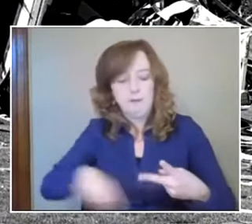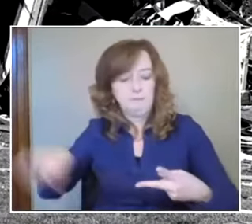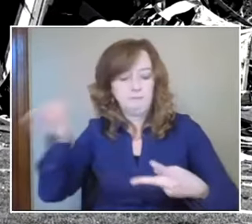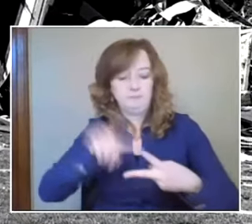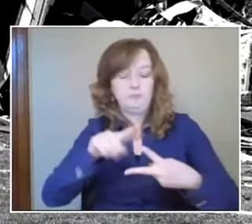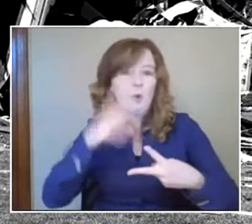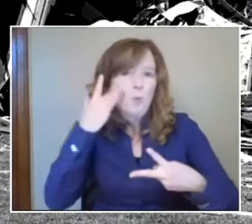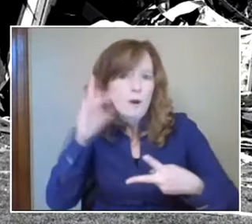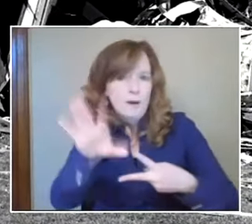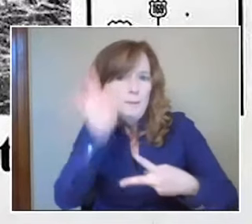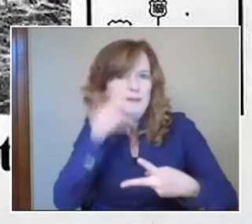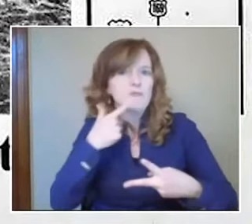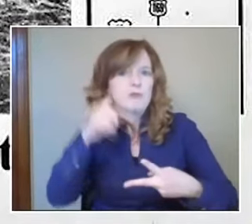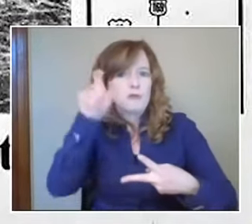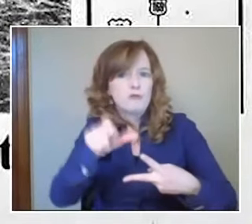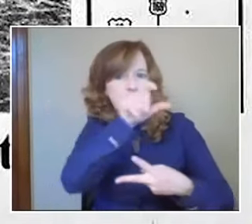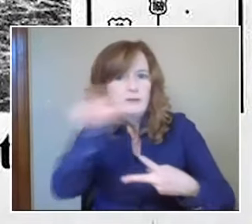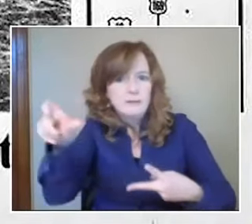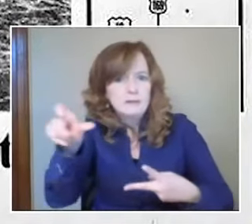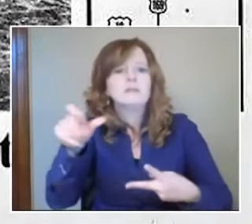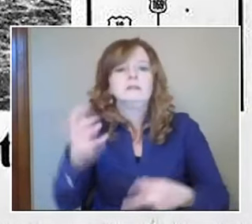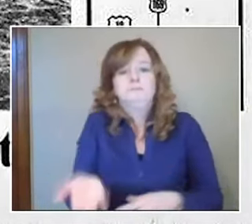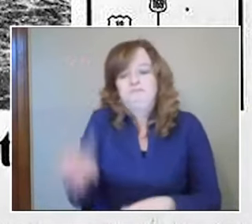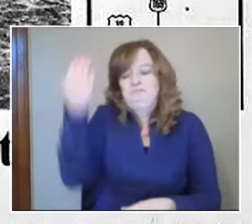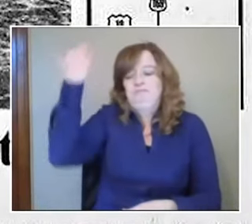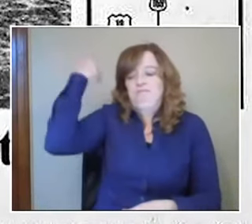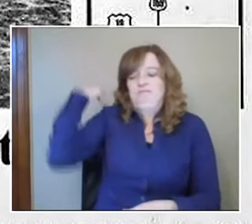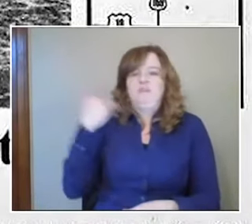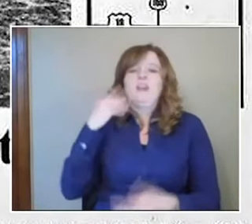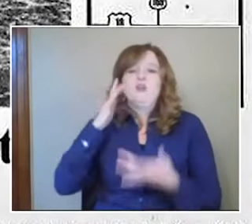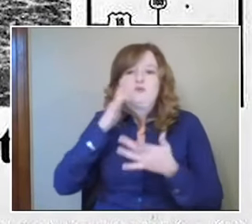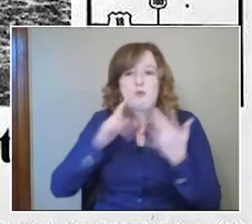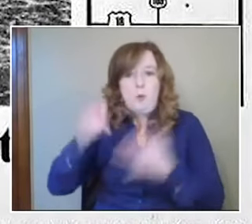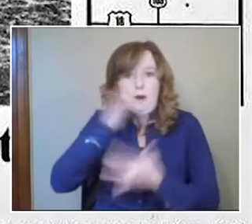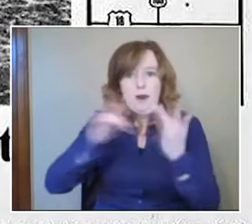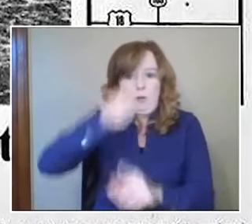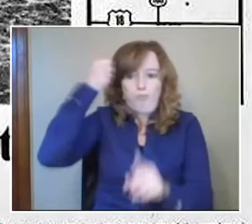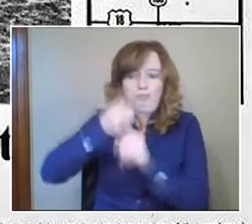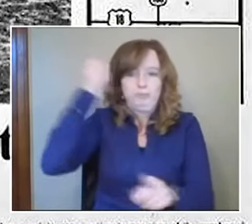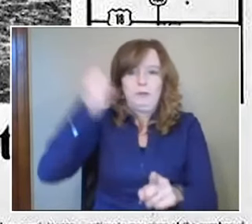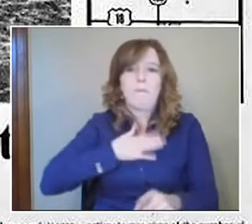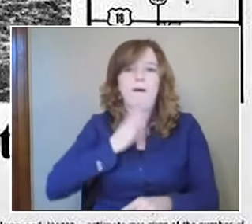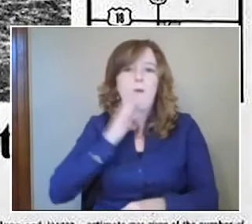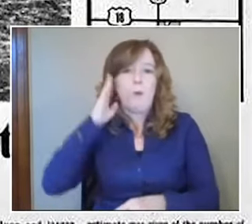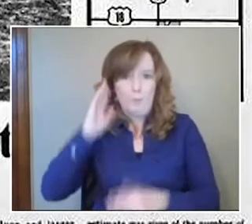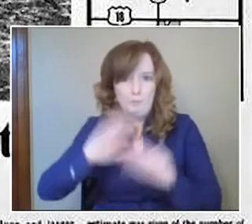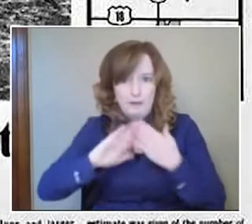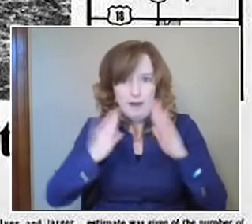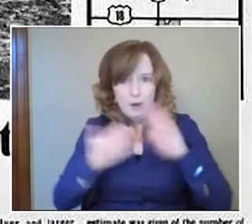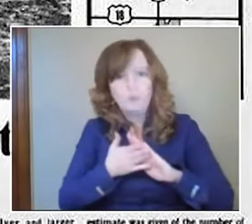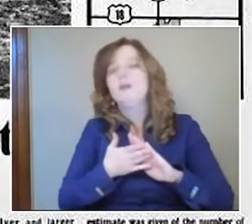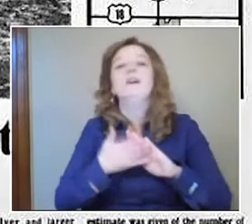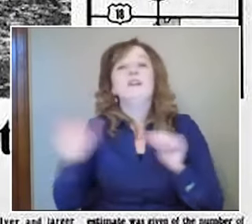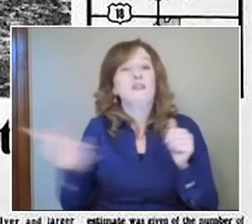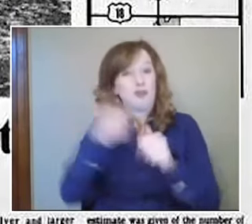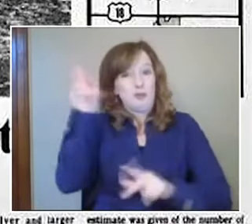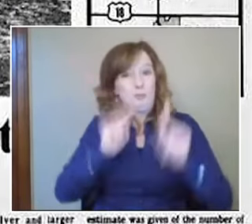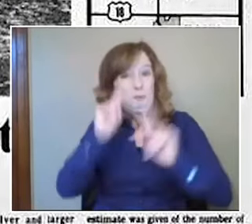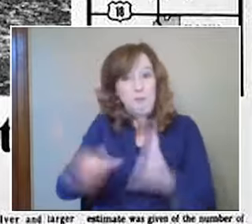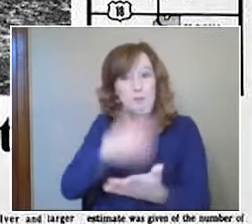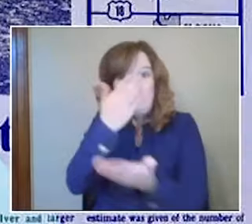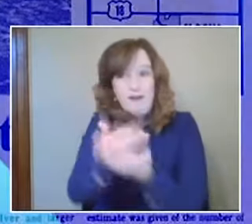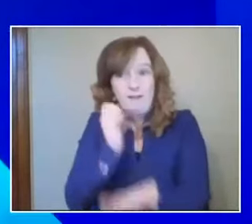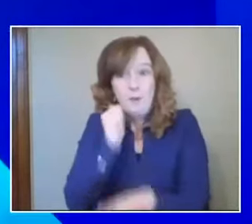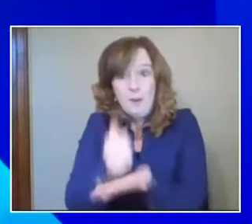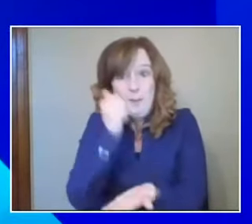tornado struck my hometown. The Red Cross volunteers were among the first on the scene, offering comfort and relief to